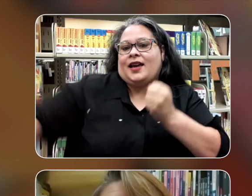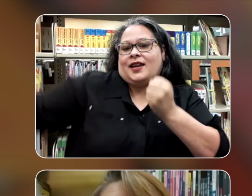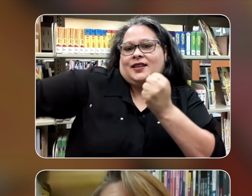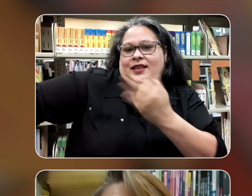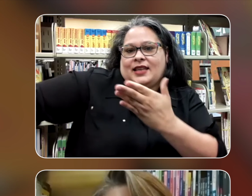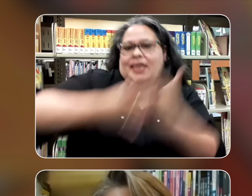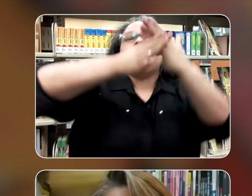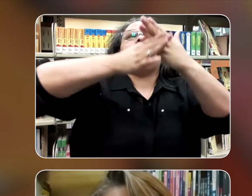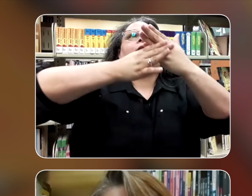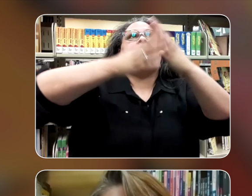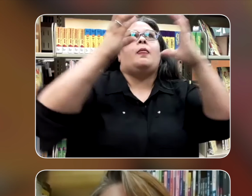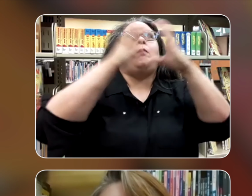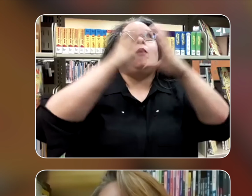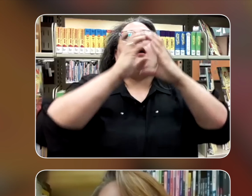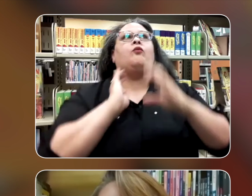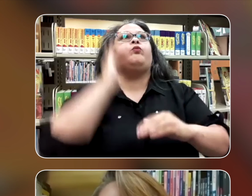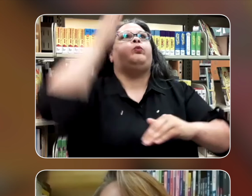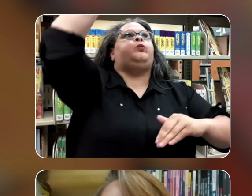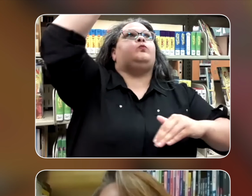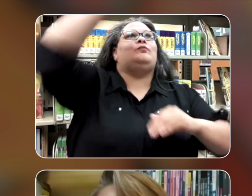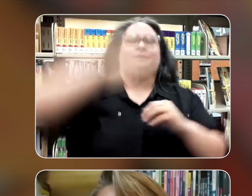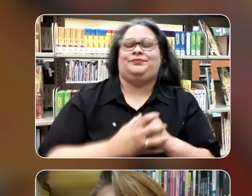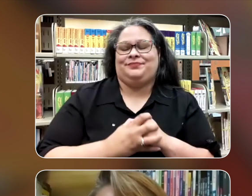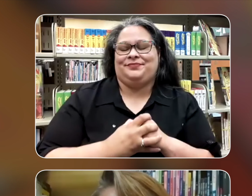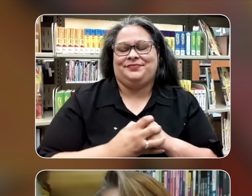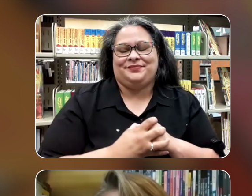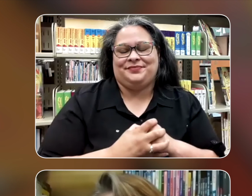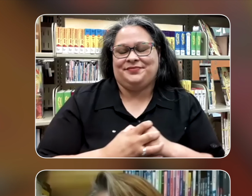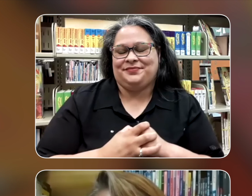ball over Tato's head and into the goal.